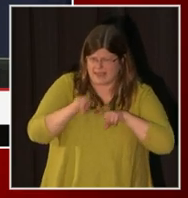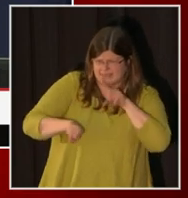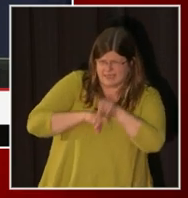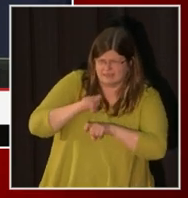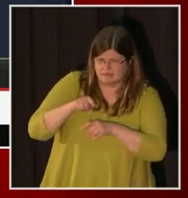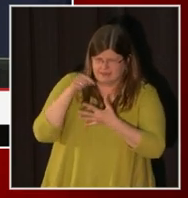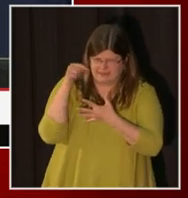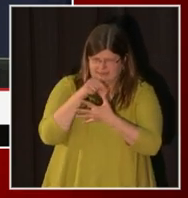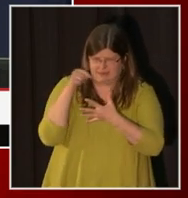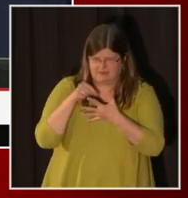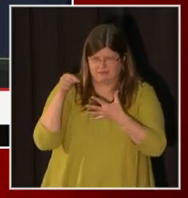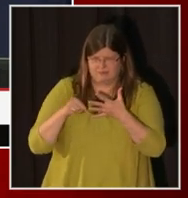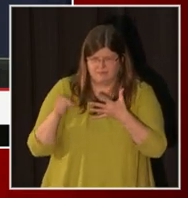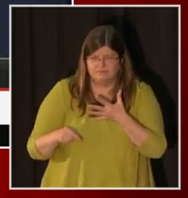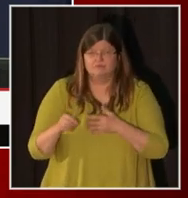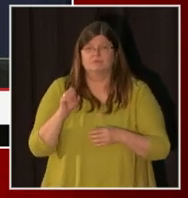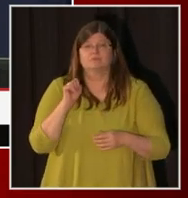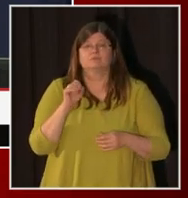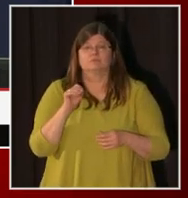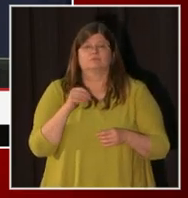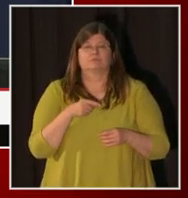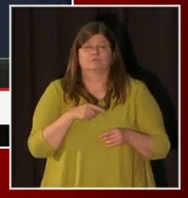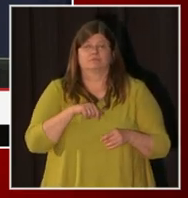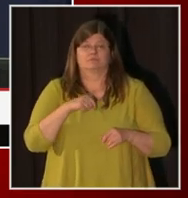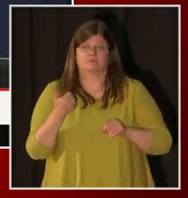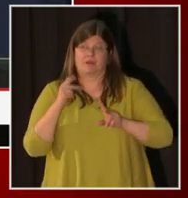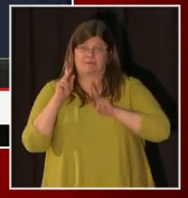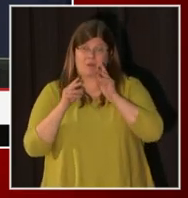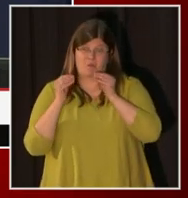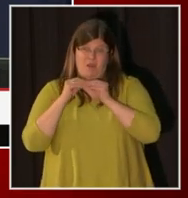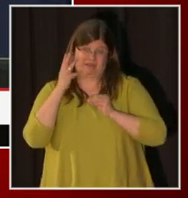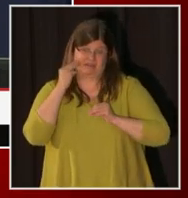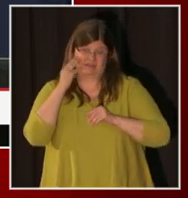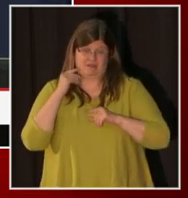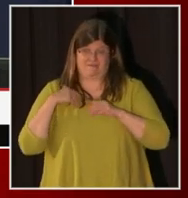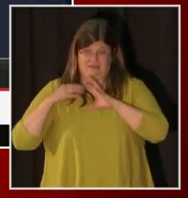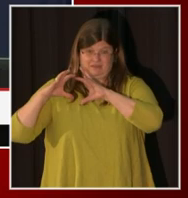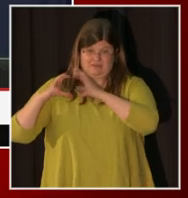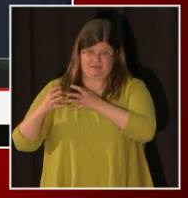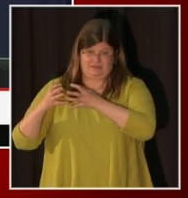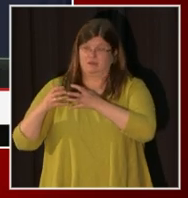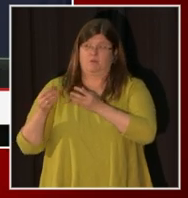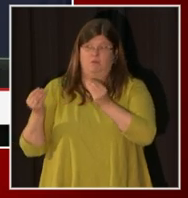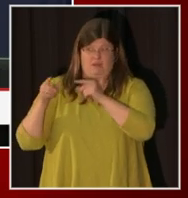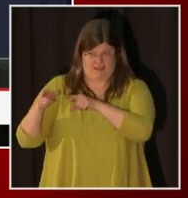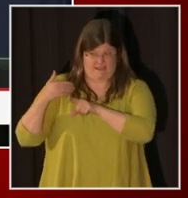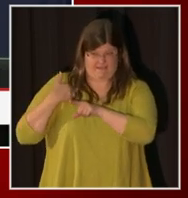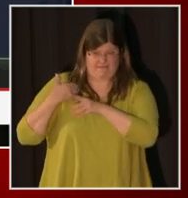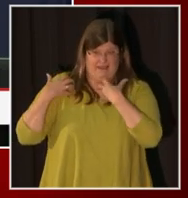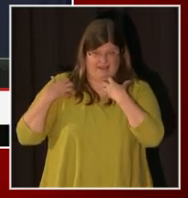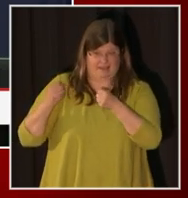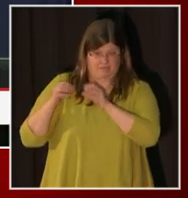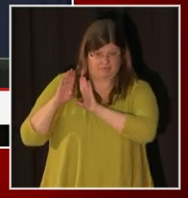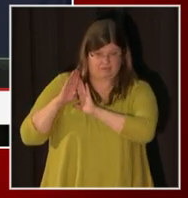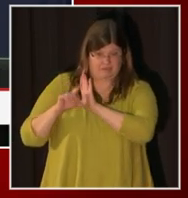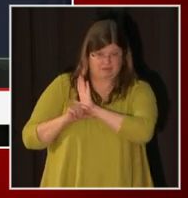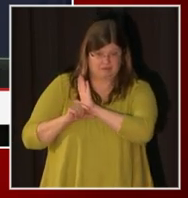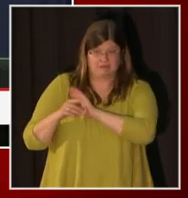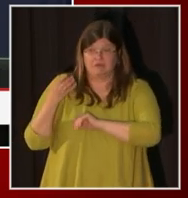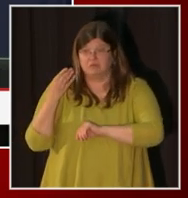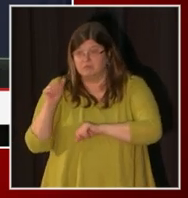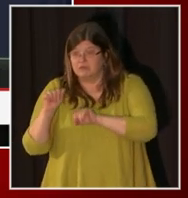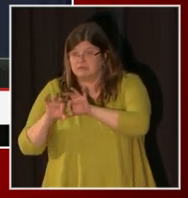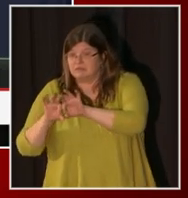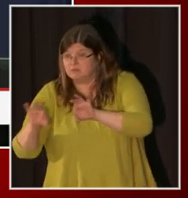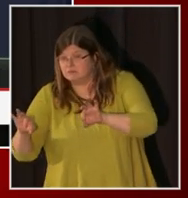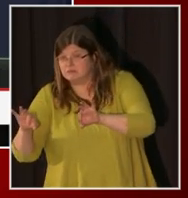people who have more public health background, public health skills. There are bachelor's degrees in public health, there are master's degrees in public health,